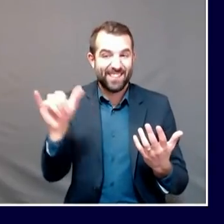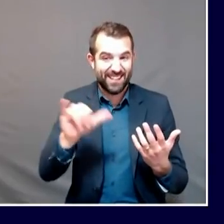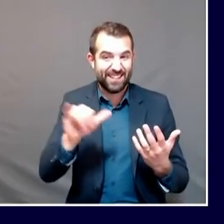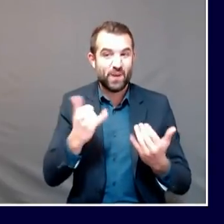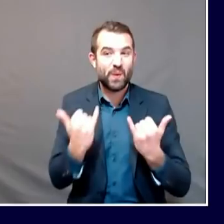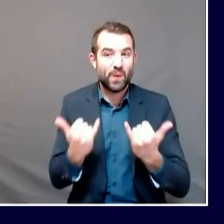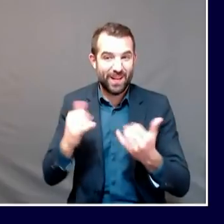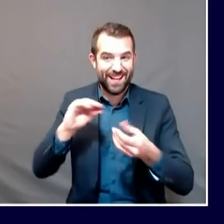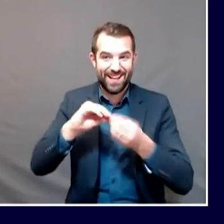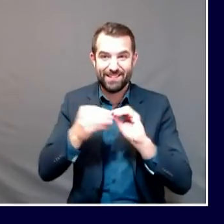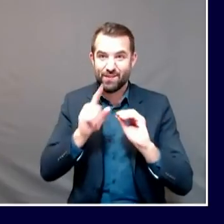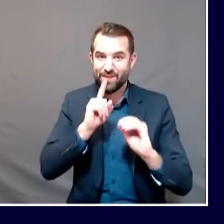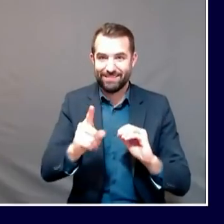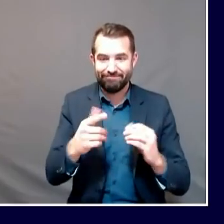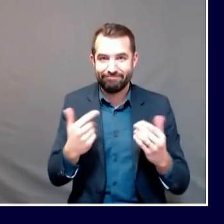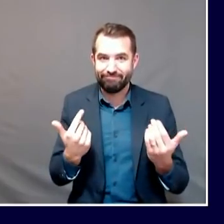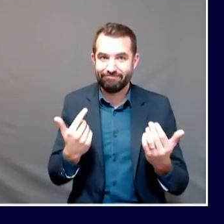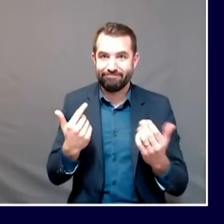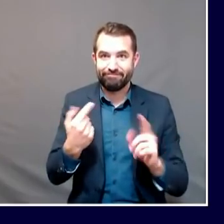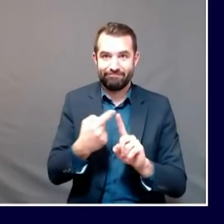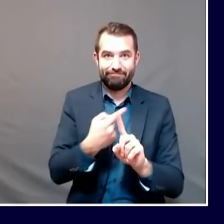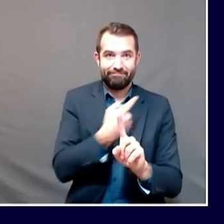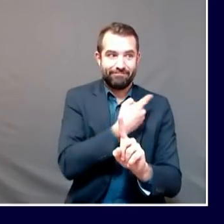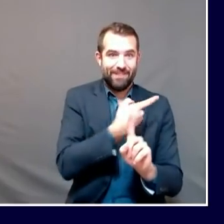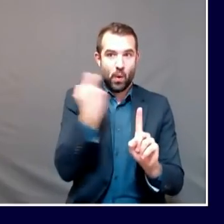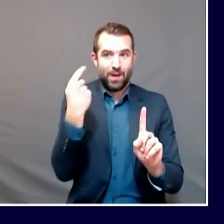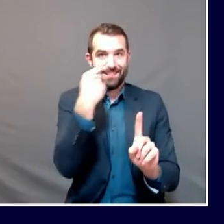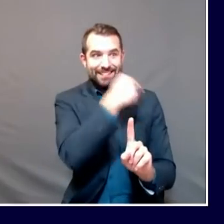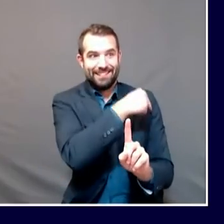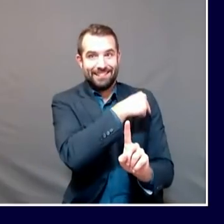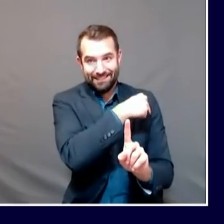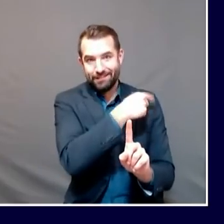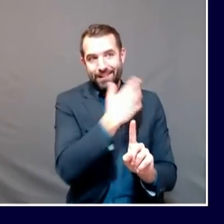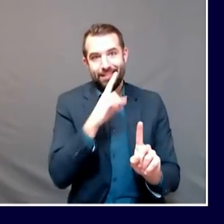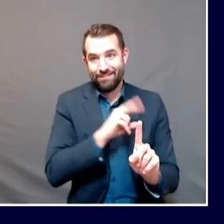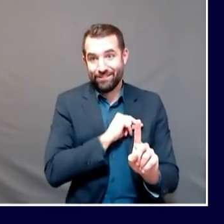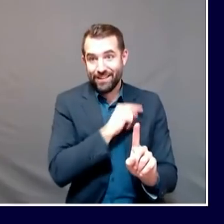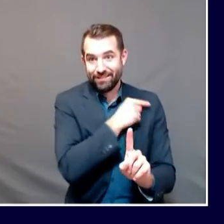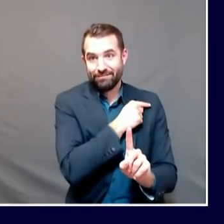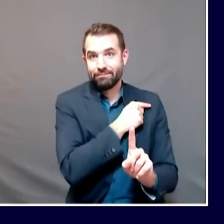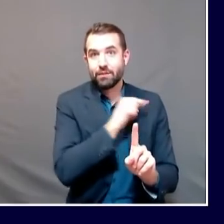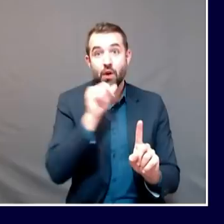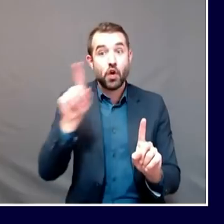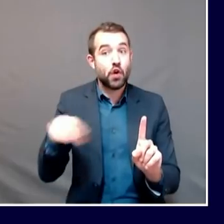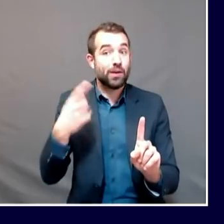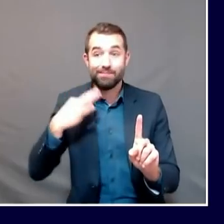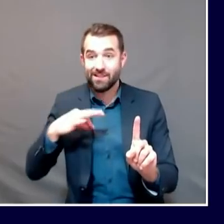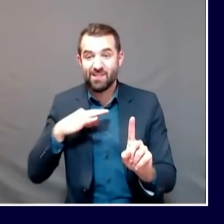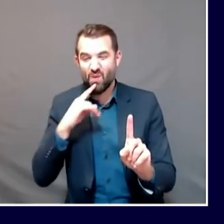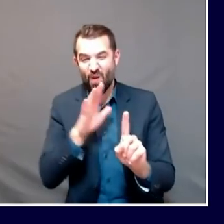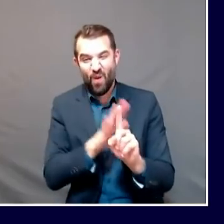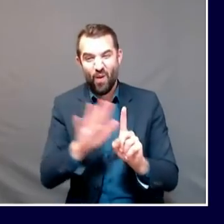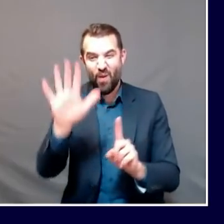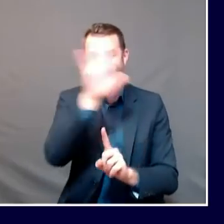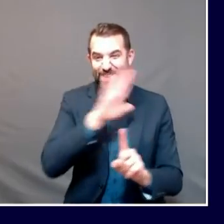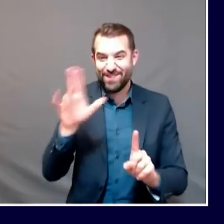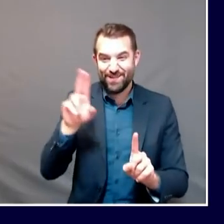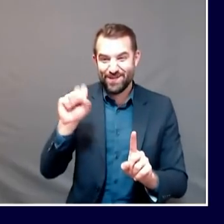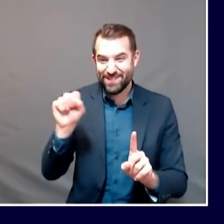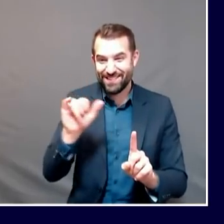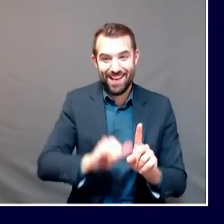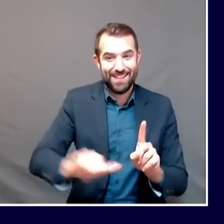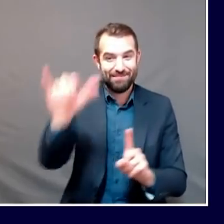and around Thanksgiving. It's not just Maine, it's across the country. Case numbers are going up and up and up.